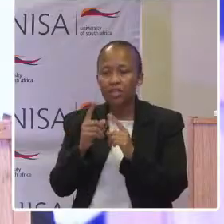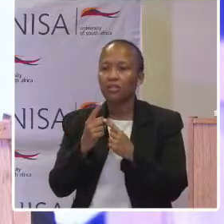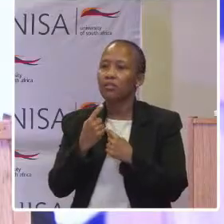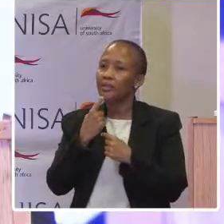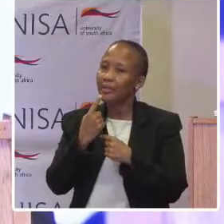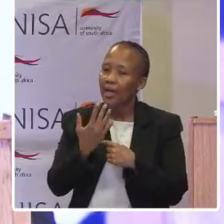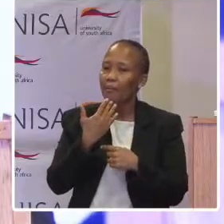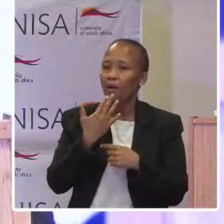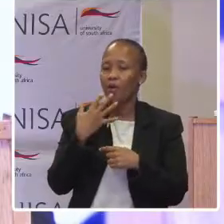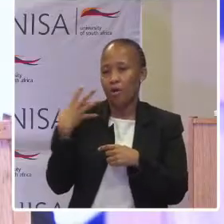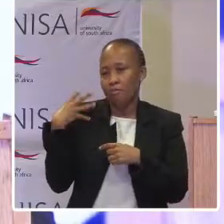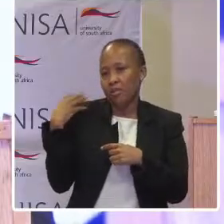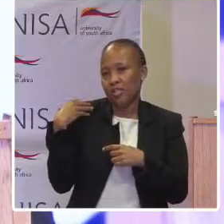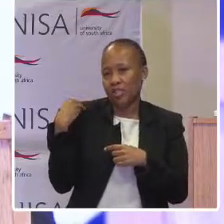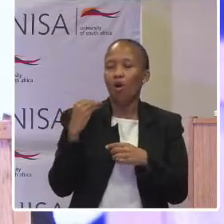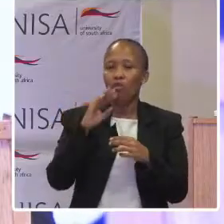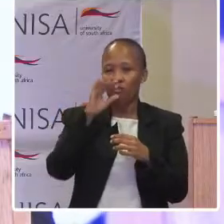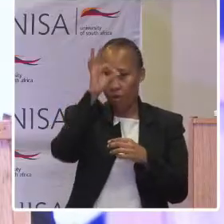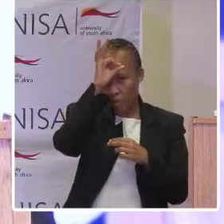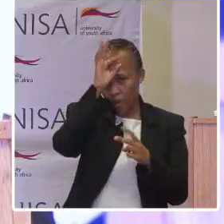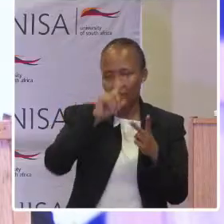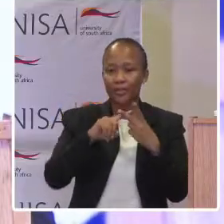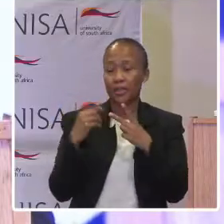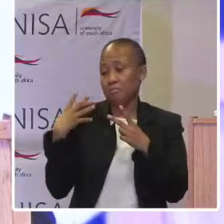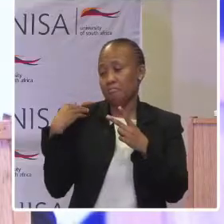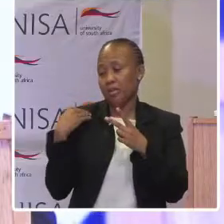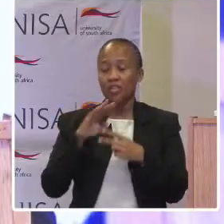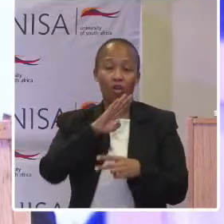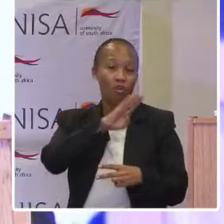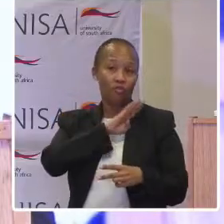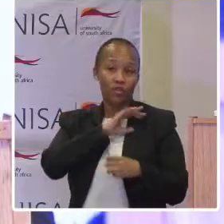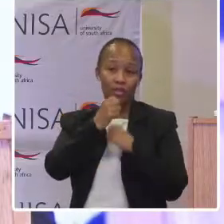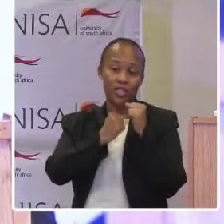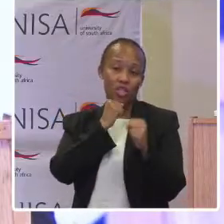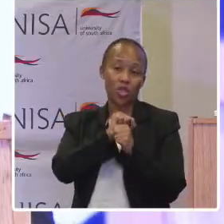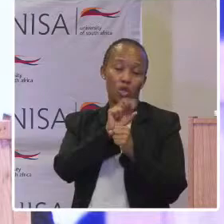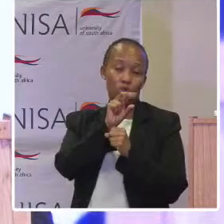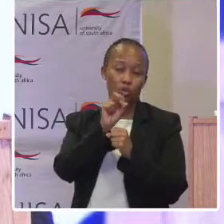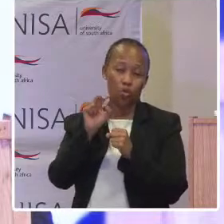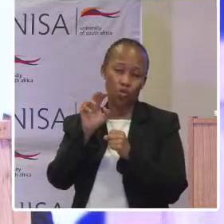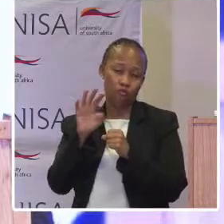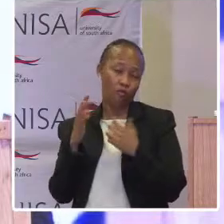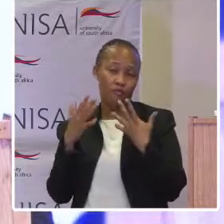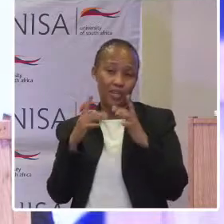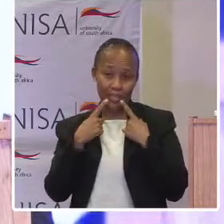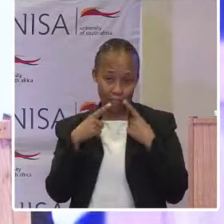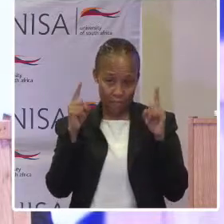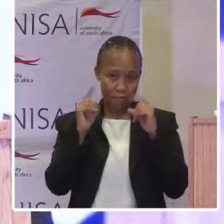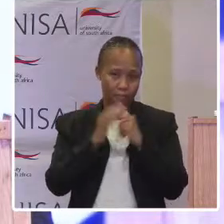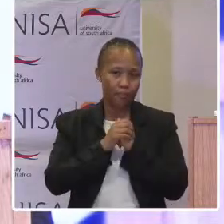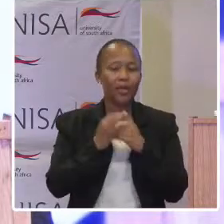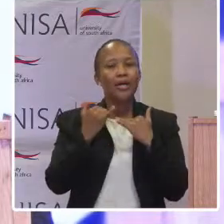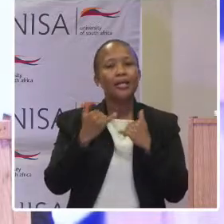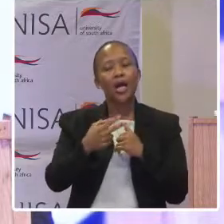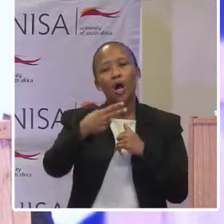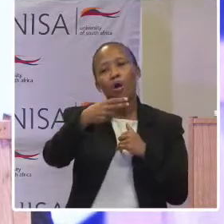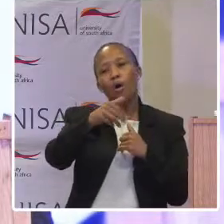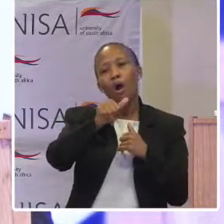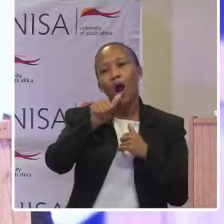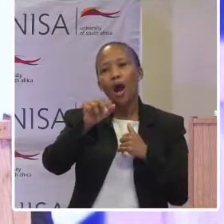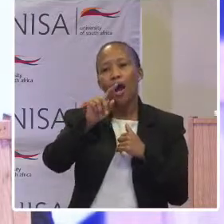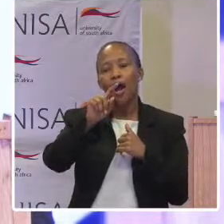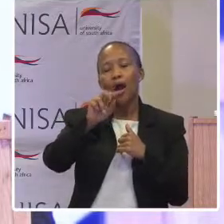2004 and the Minister of Defense. The act provides for the protection of the Harte BS and